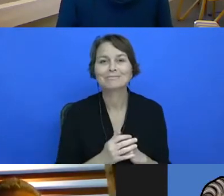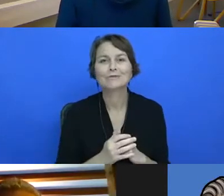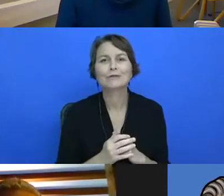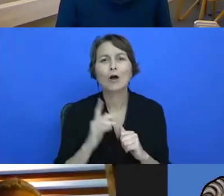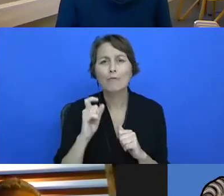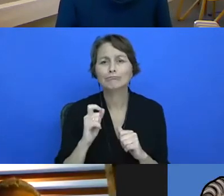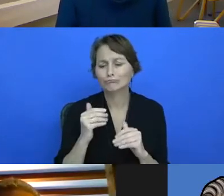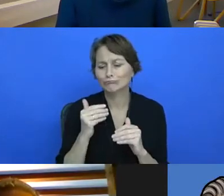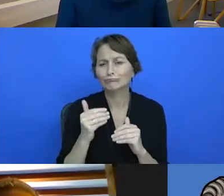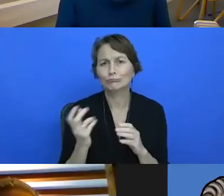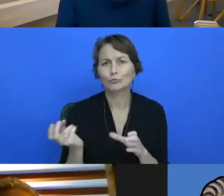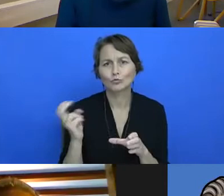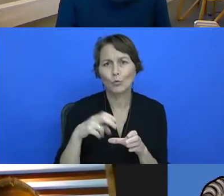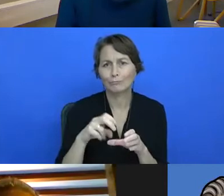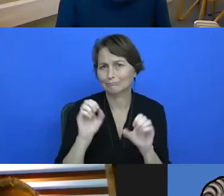us as they please.